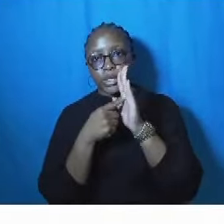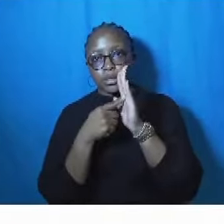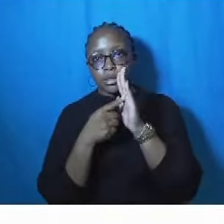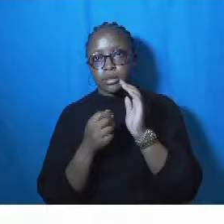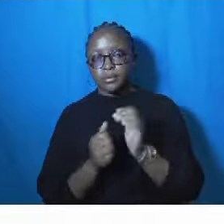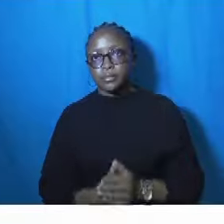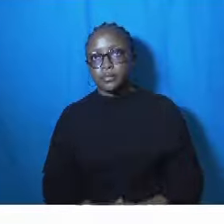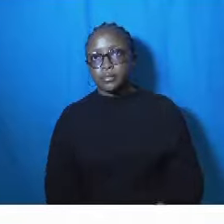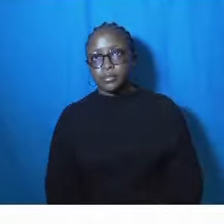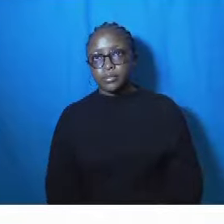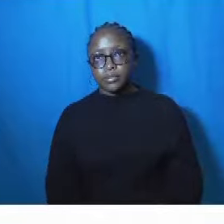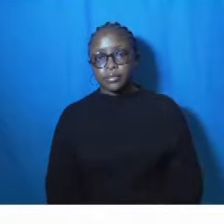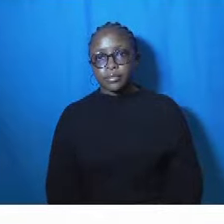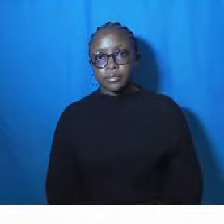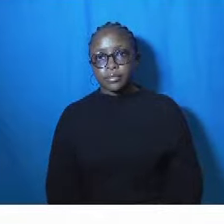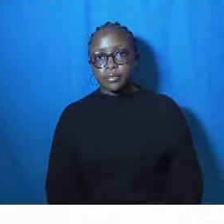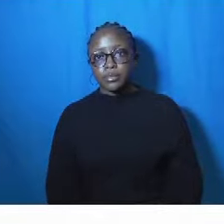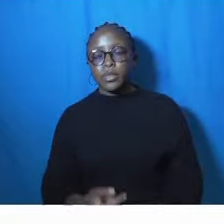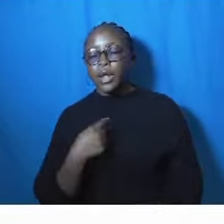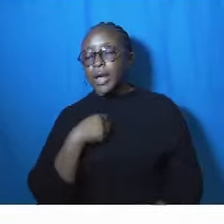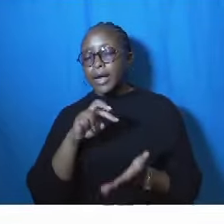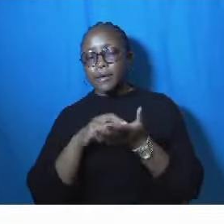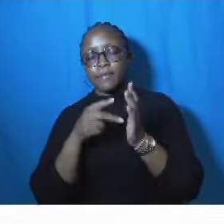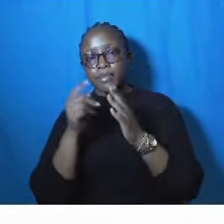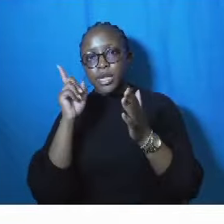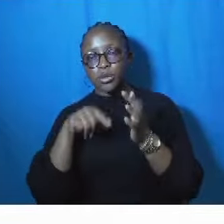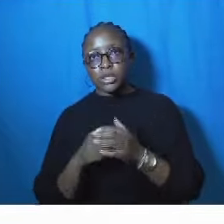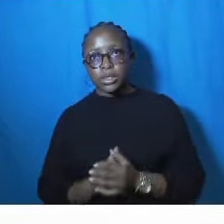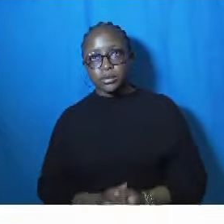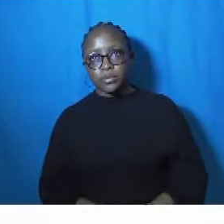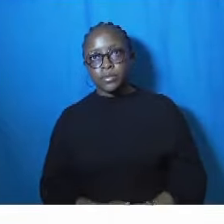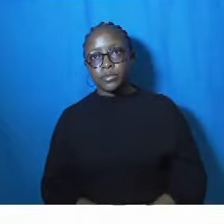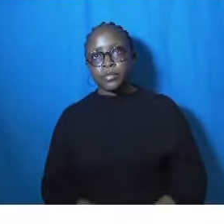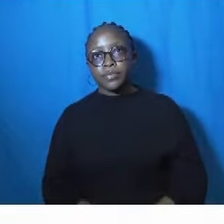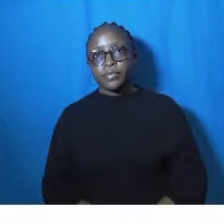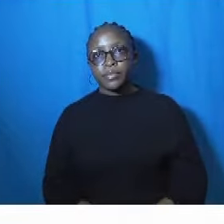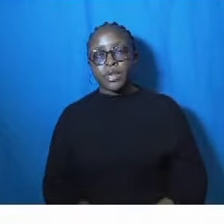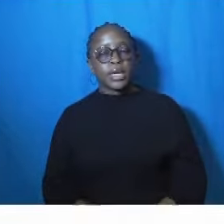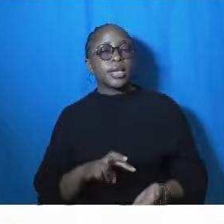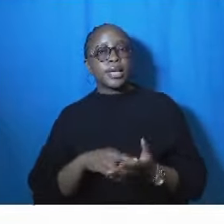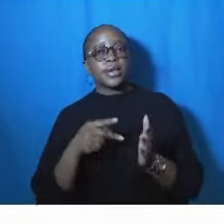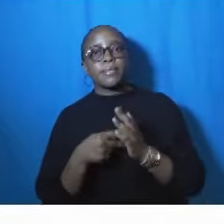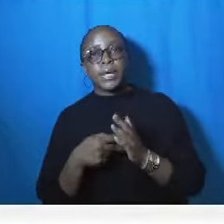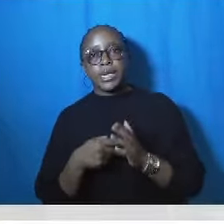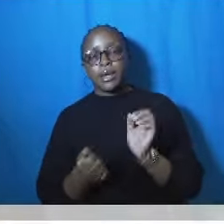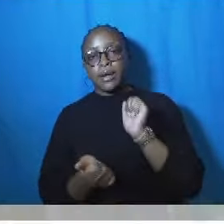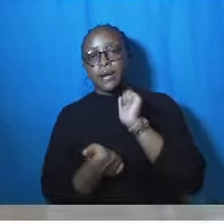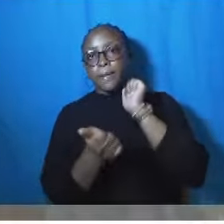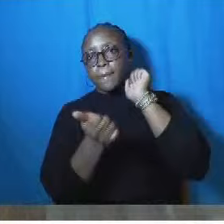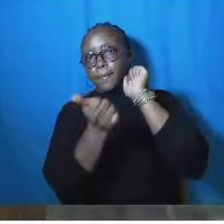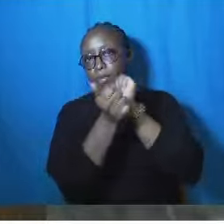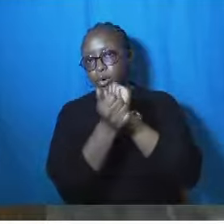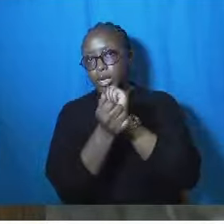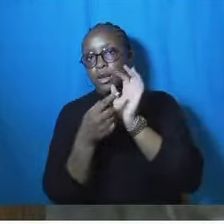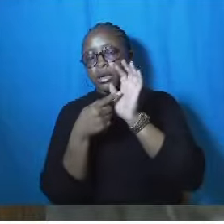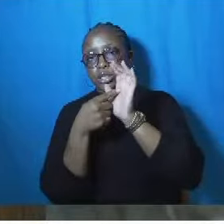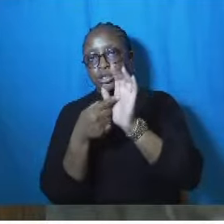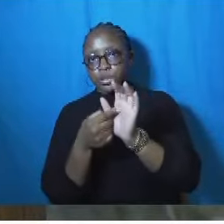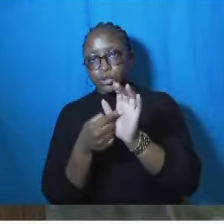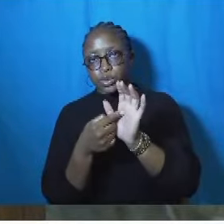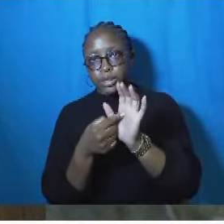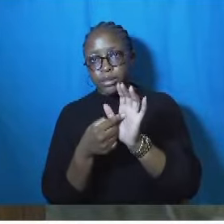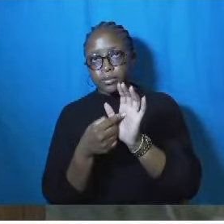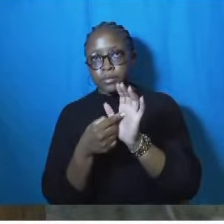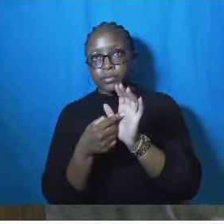Excuse me. What do I mean by that? For those who love detail, it simply means that Paul is showing from the